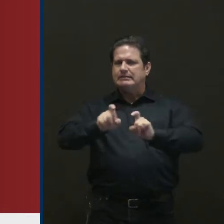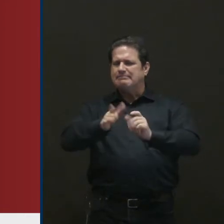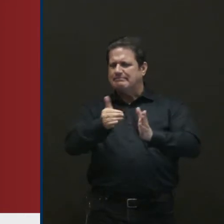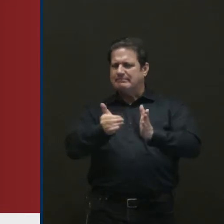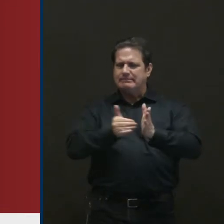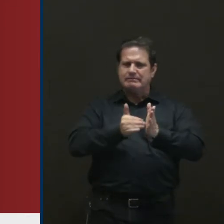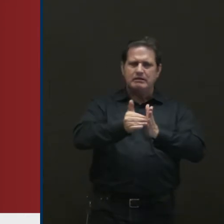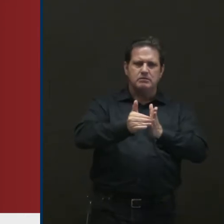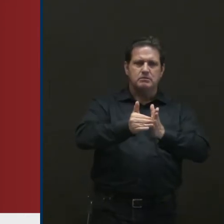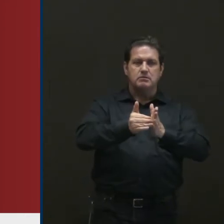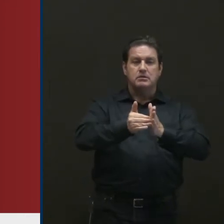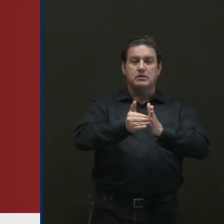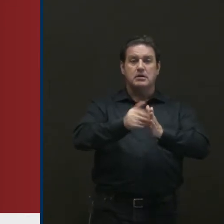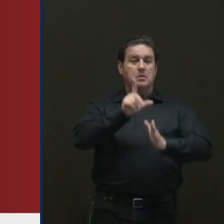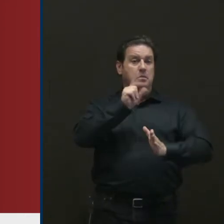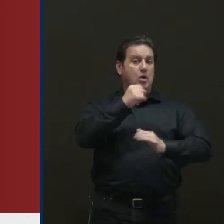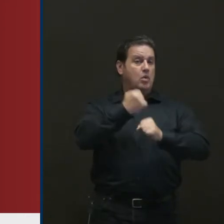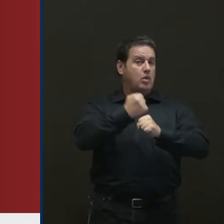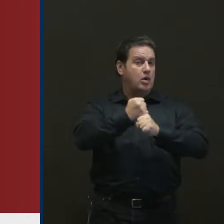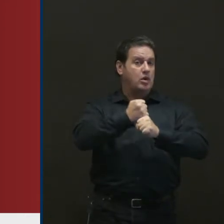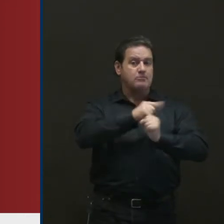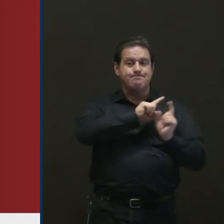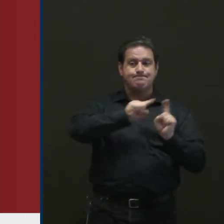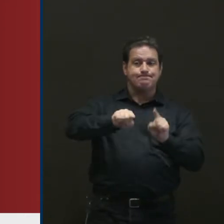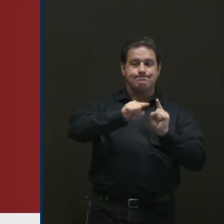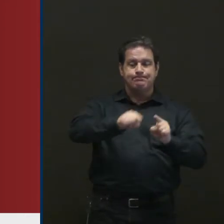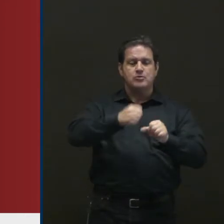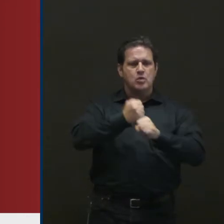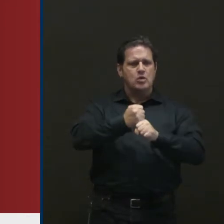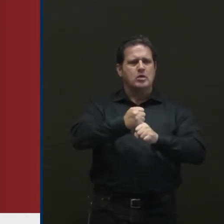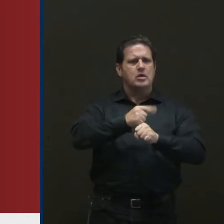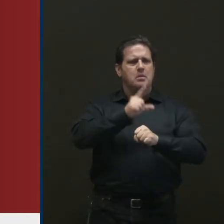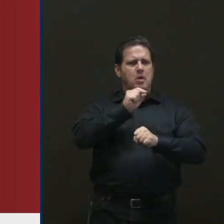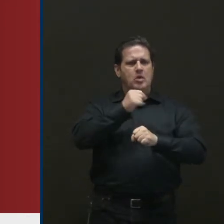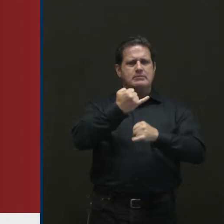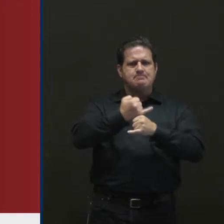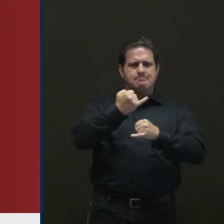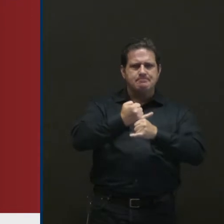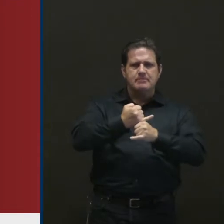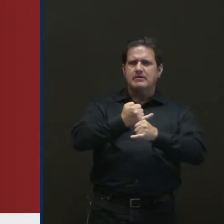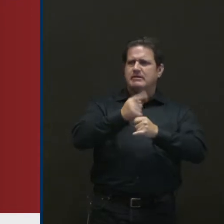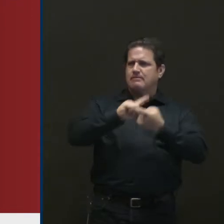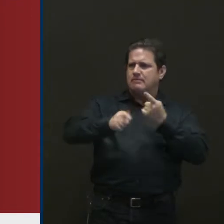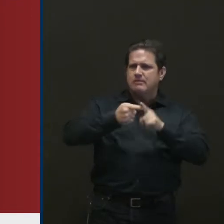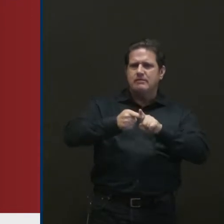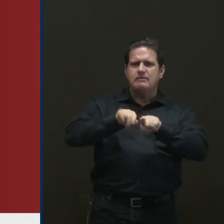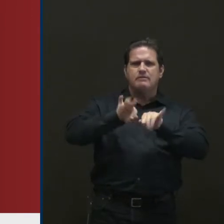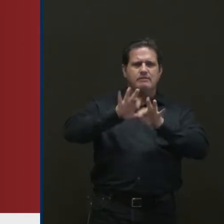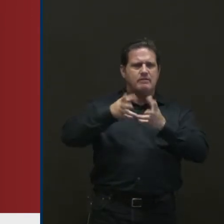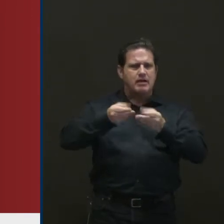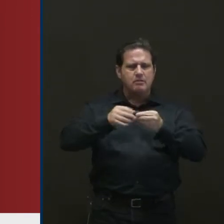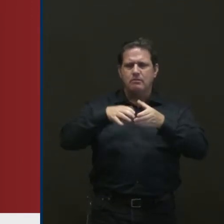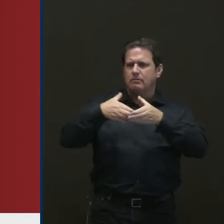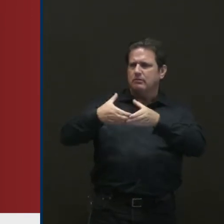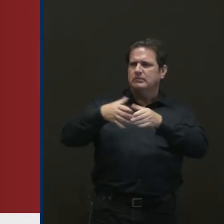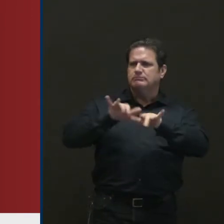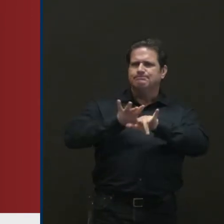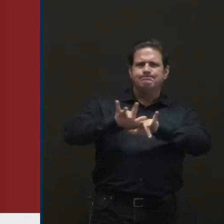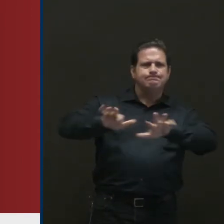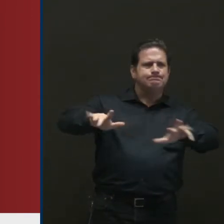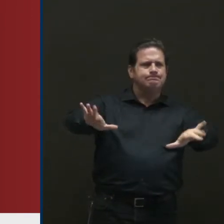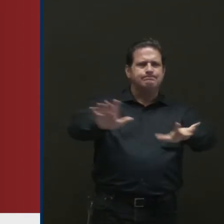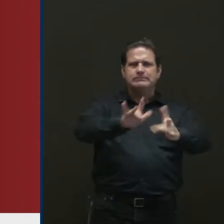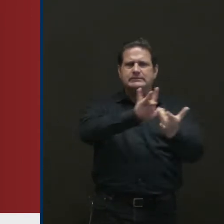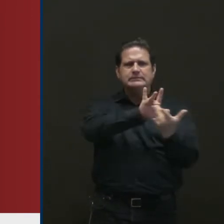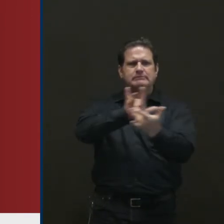of poultry industry workers, their friends and families in the neighborhoods in which they lived, and staying on top of